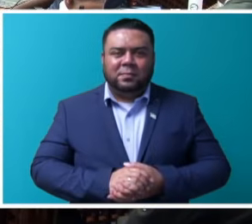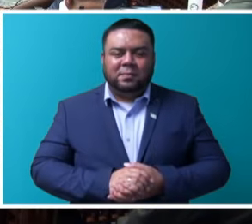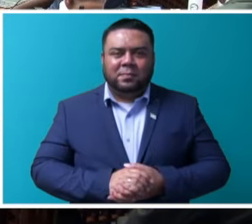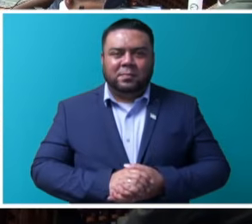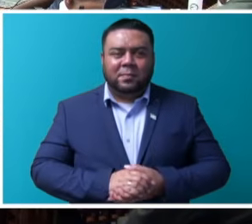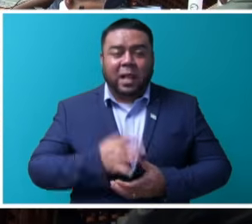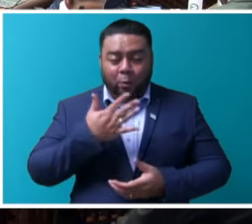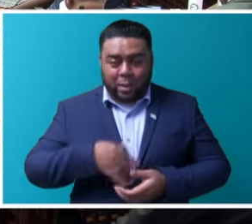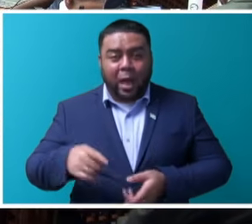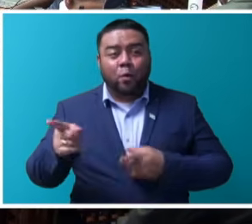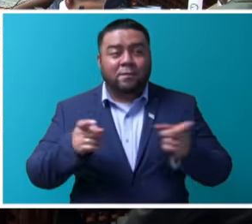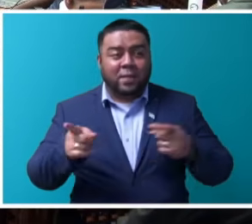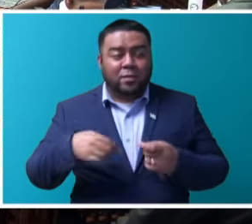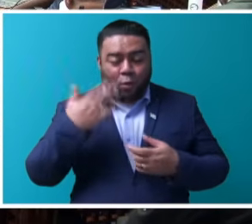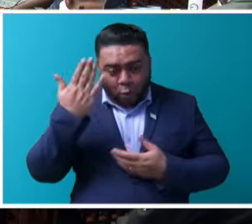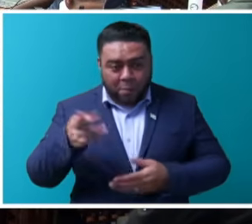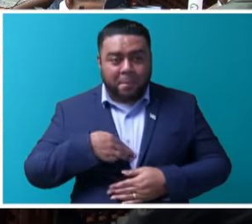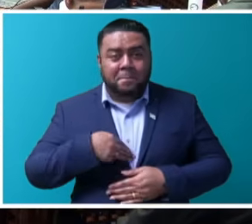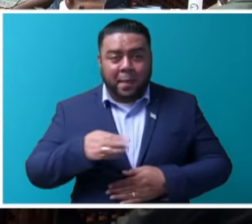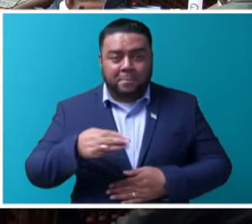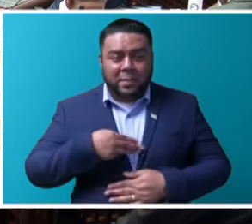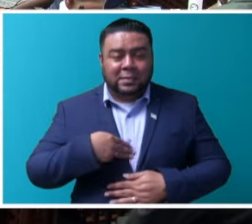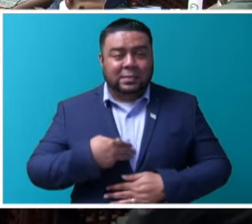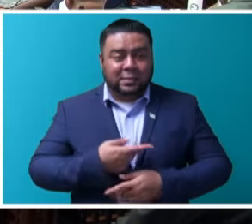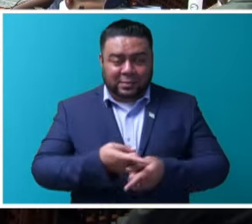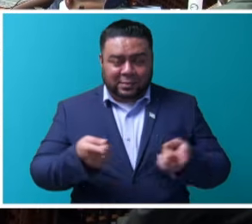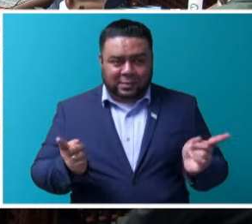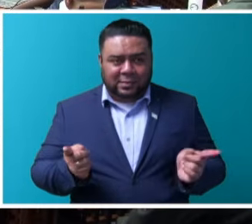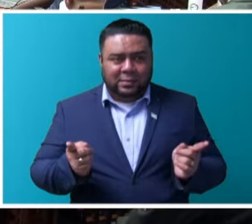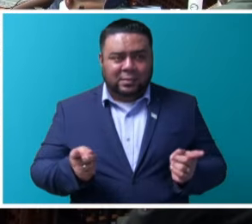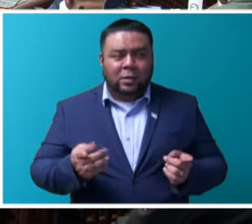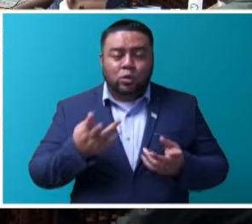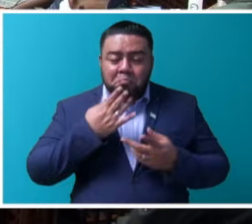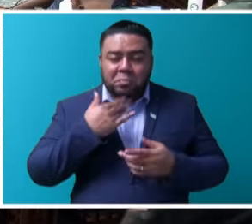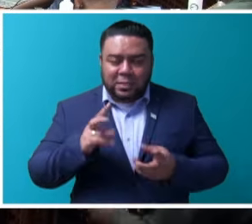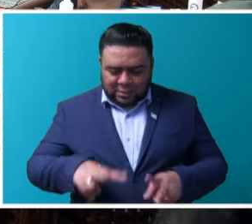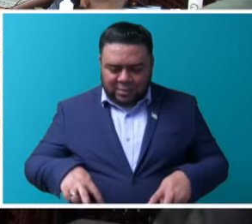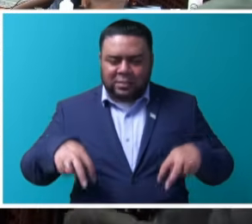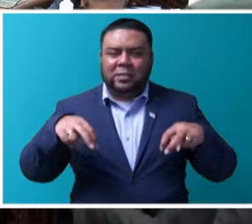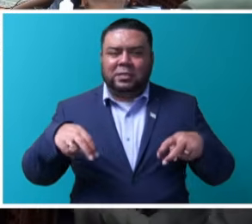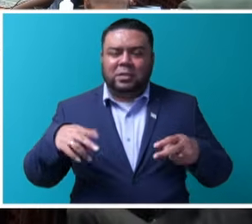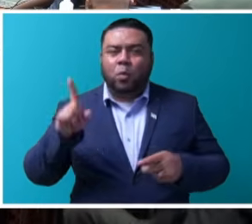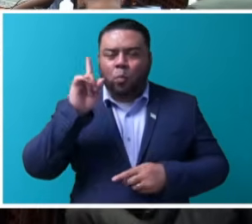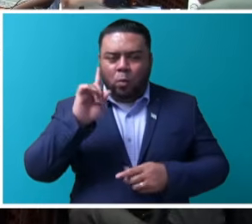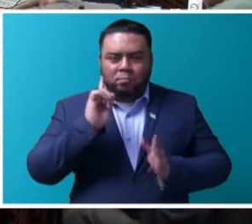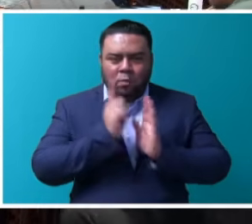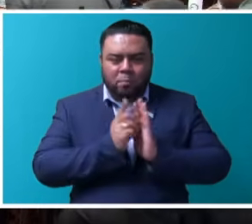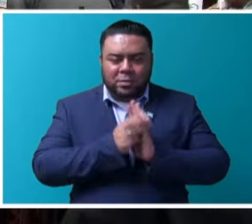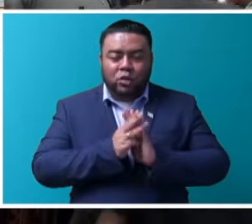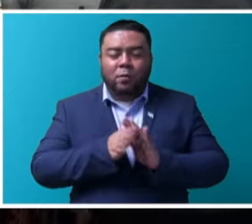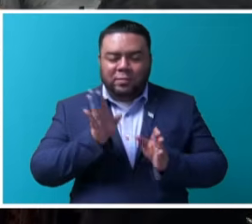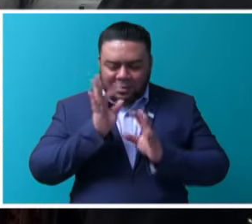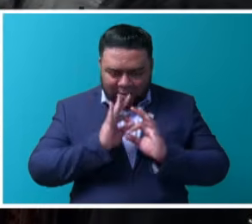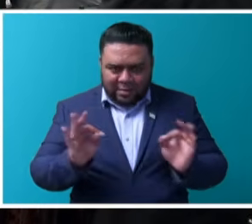I will now invite the honorable members as well as the gallery to please rise and observe a moment of silence in honor of his